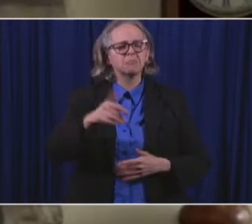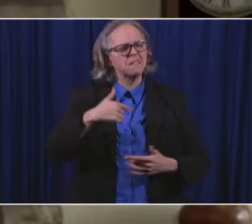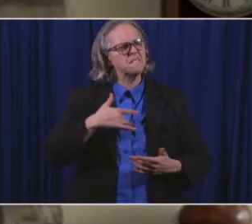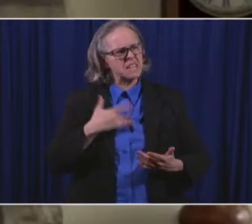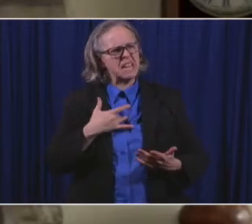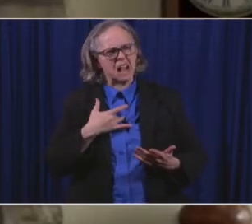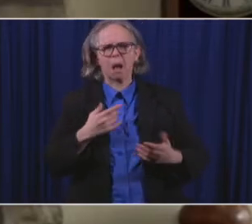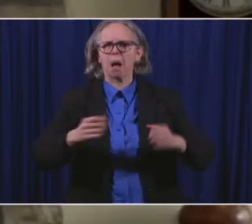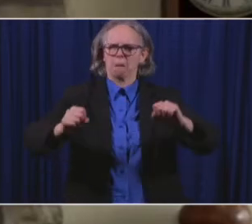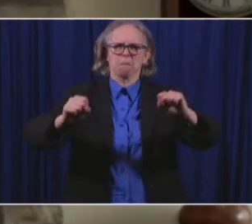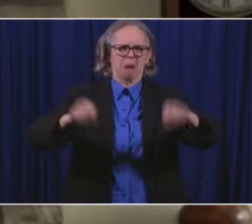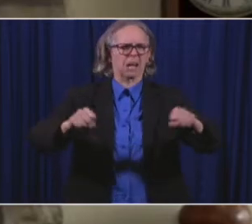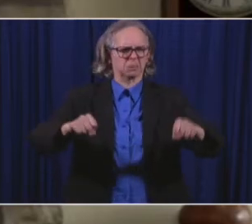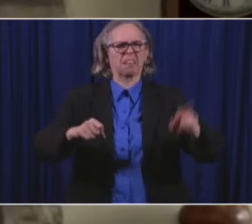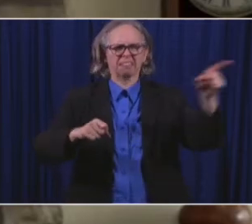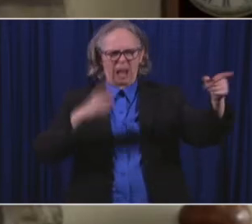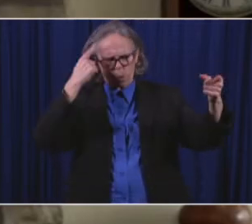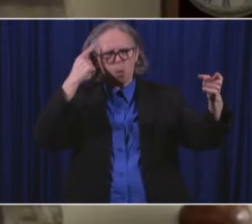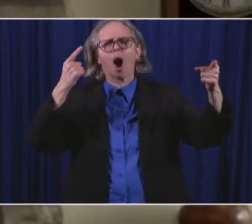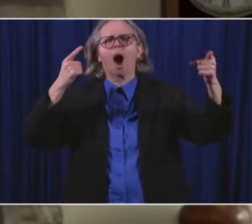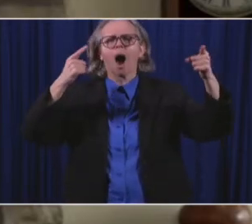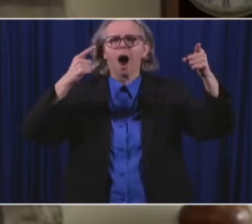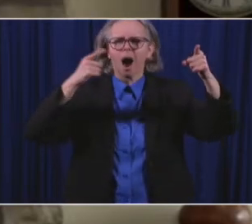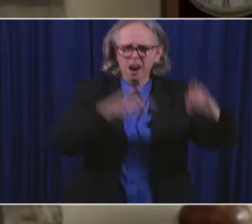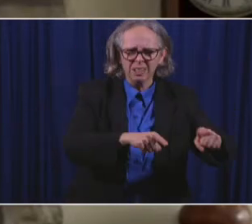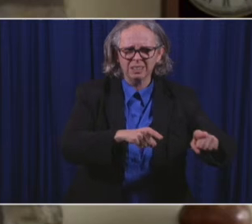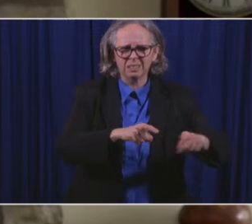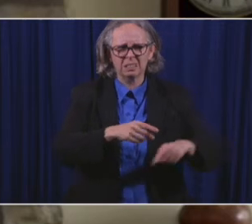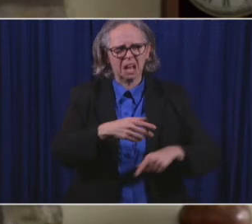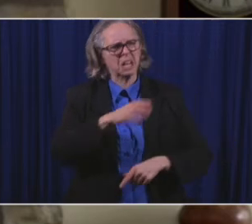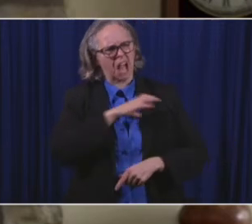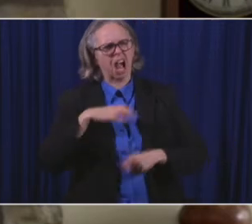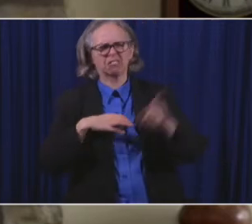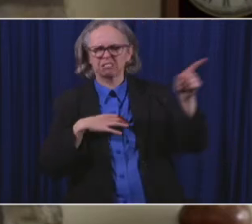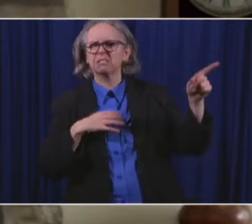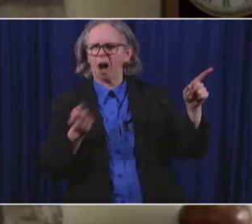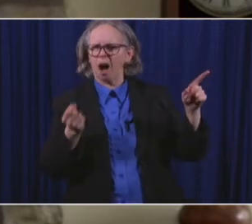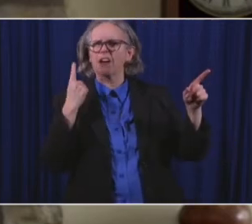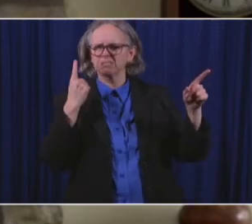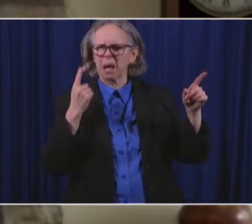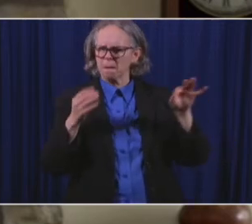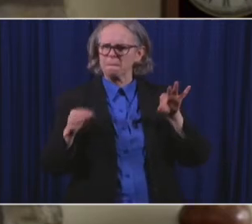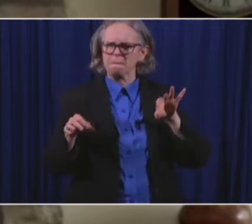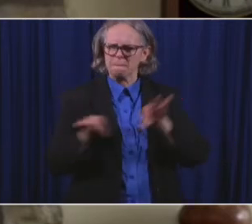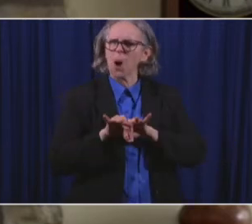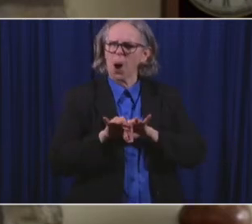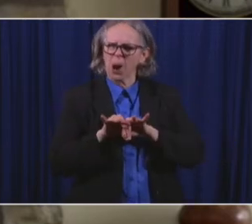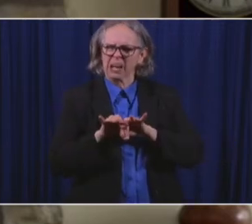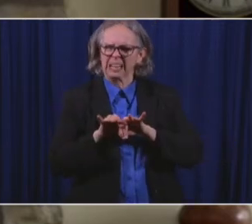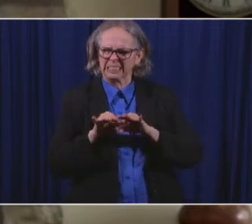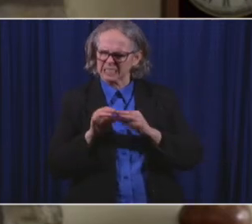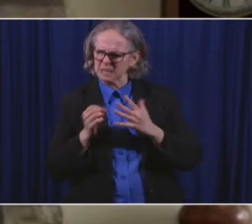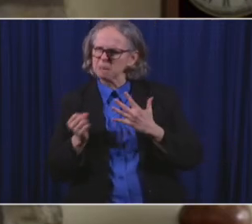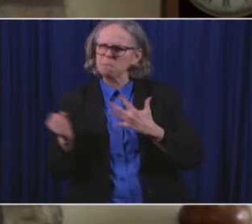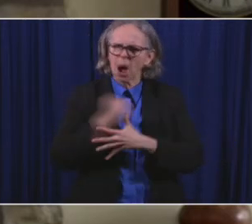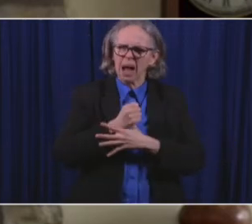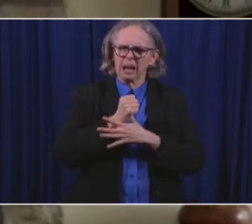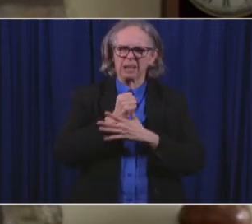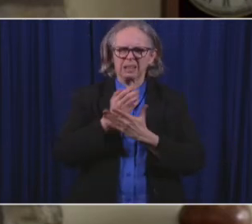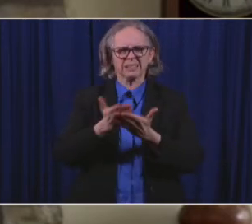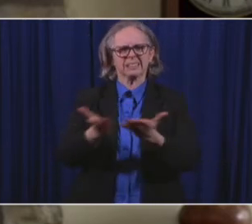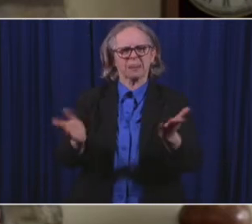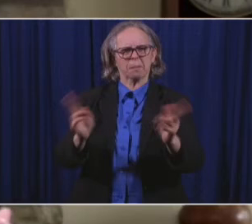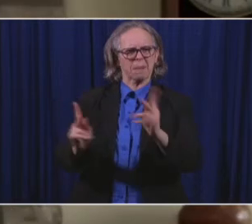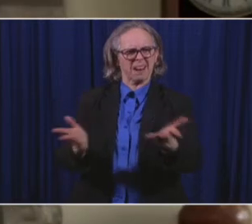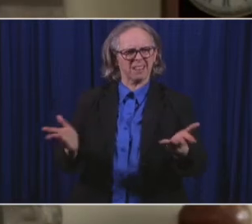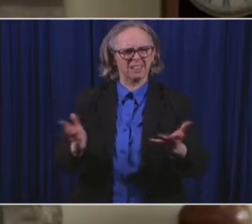understands, what's important. We need to have flexibility at the state level and local level, carry